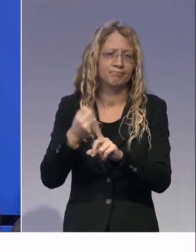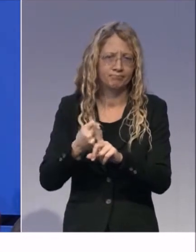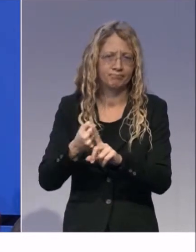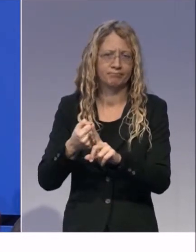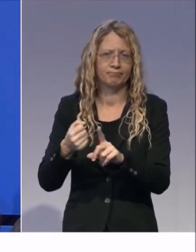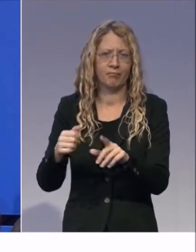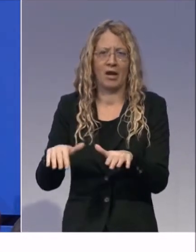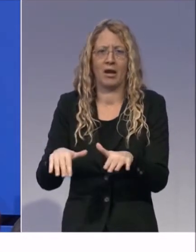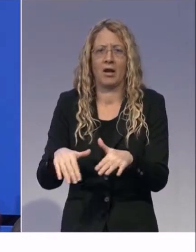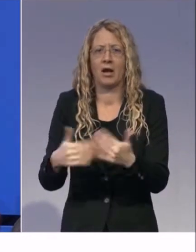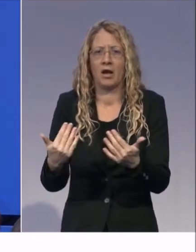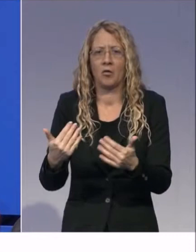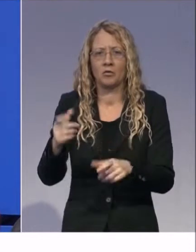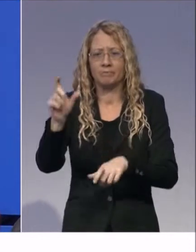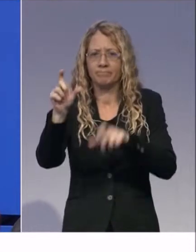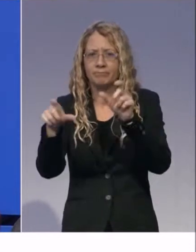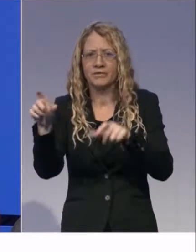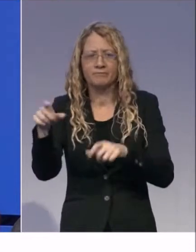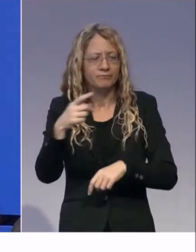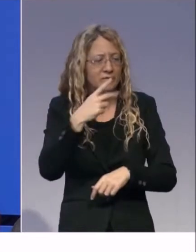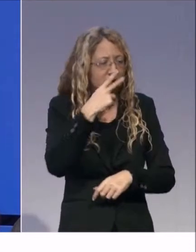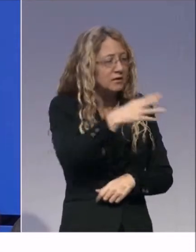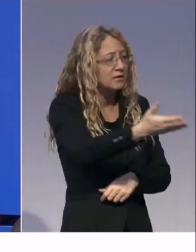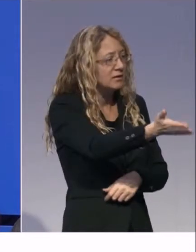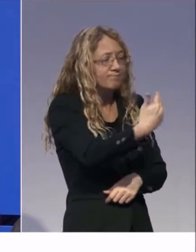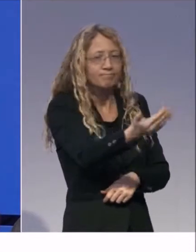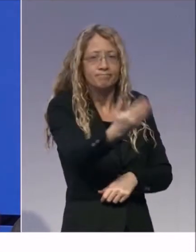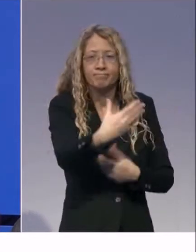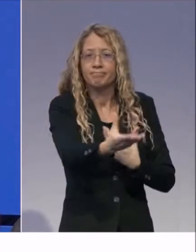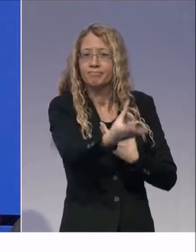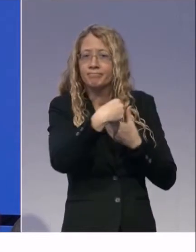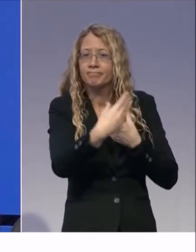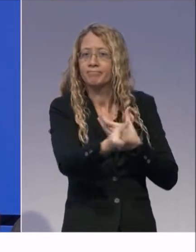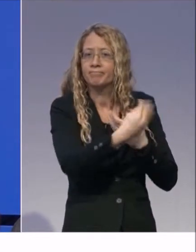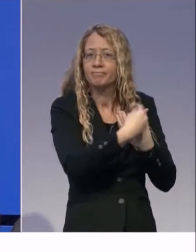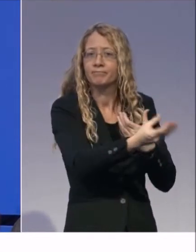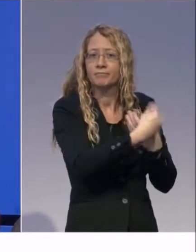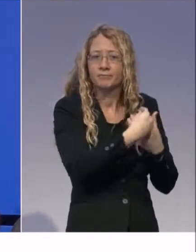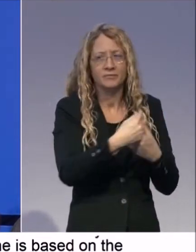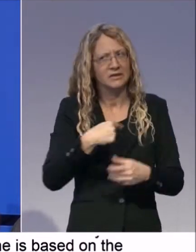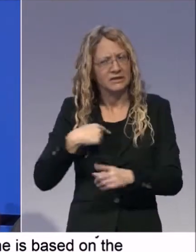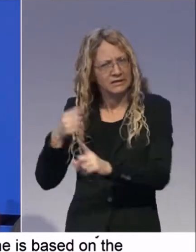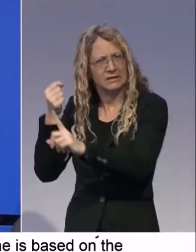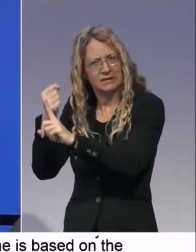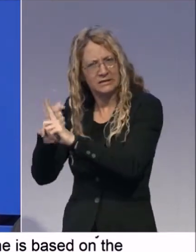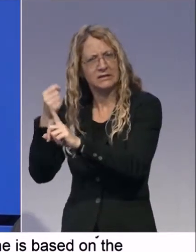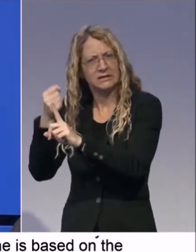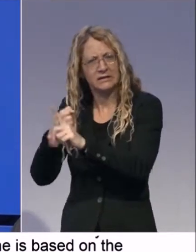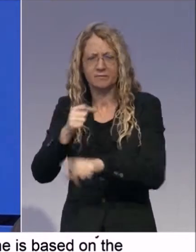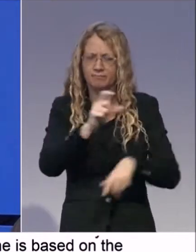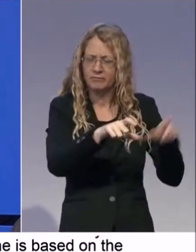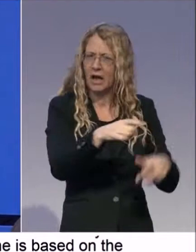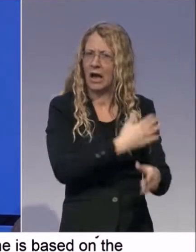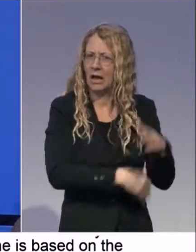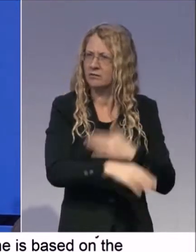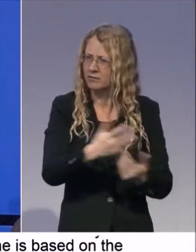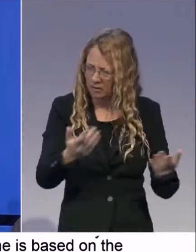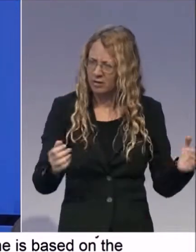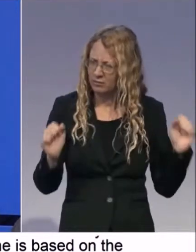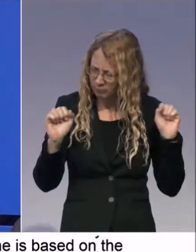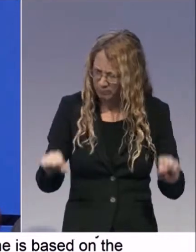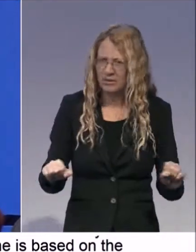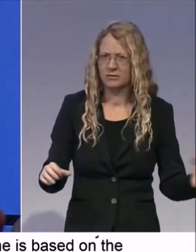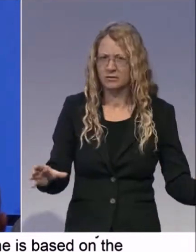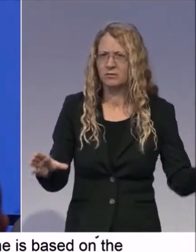an elite. Because an average person with disability in Nigeria may not fall into that category. And we're able to intervene so